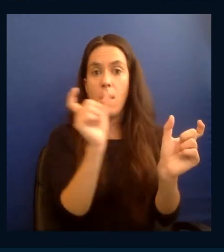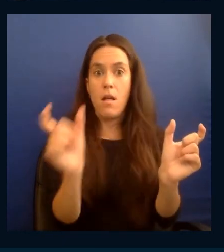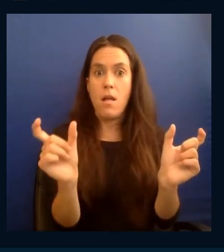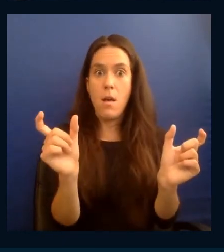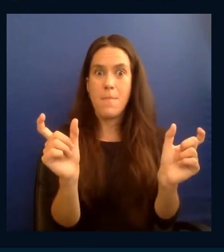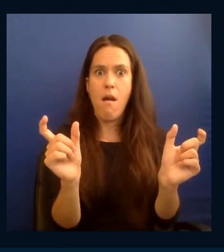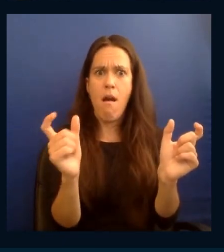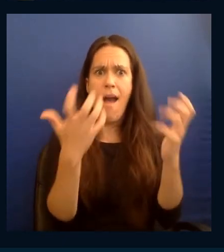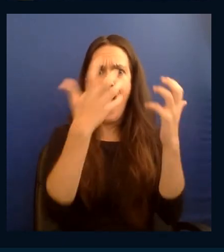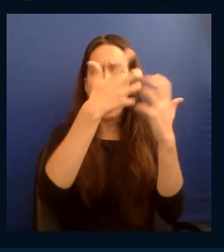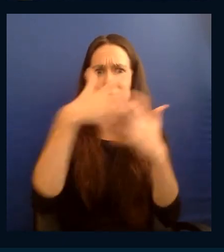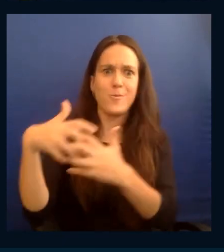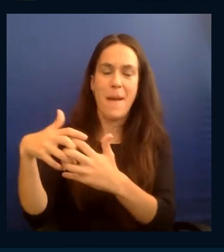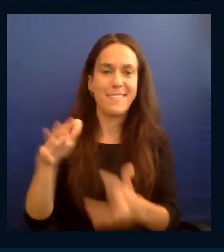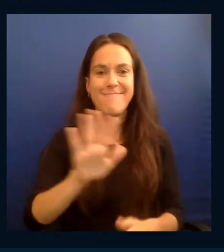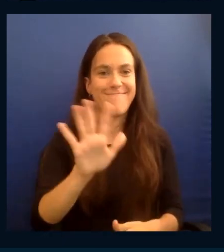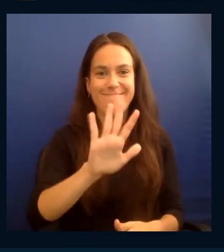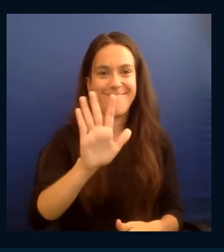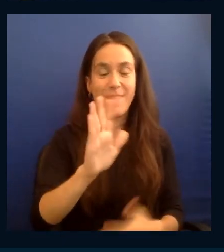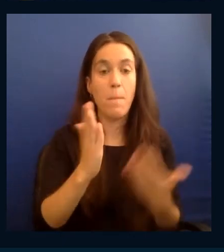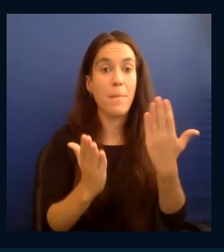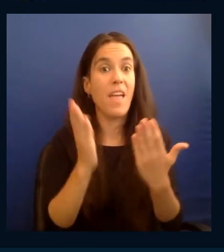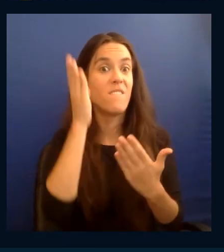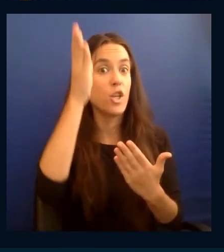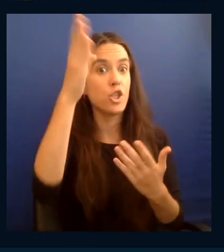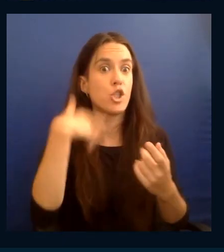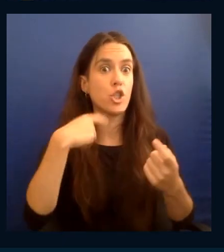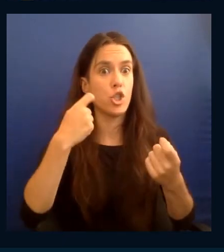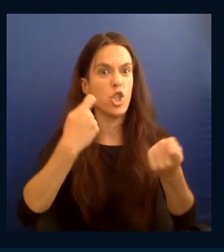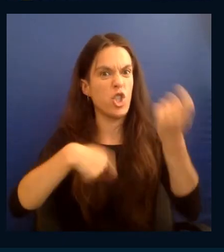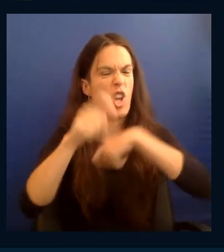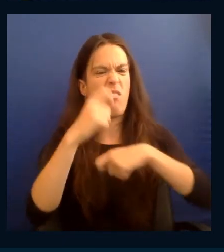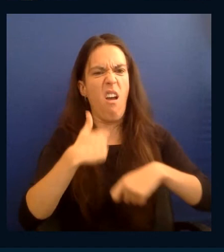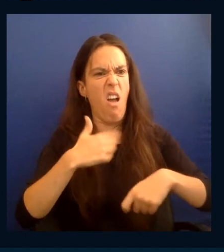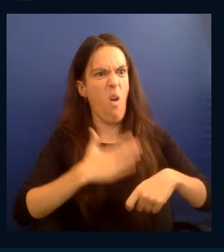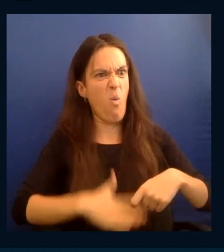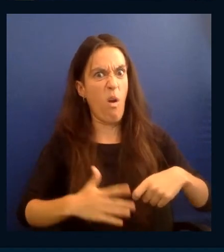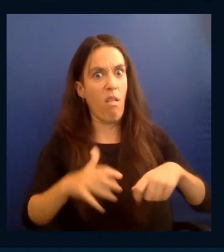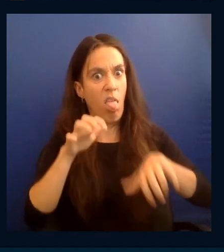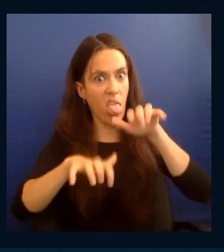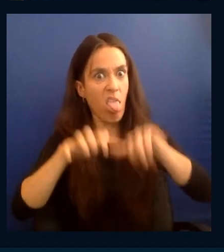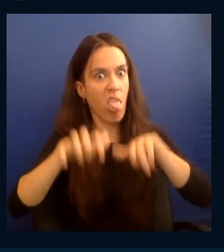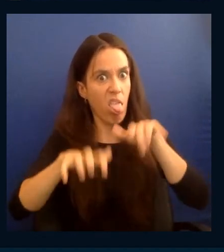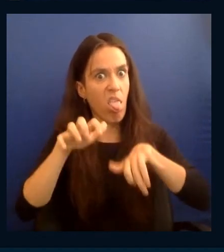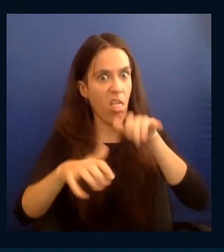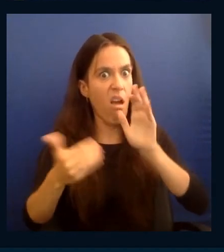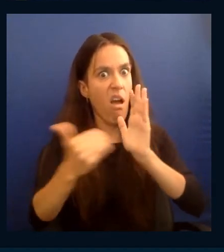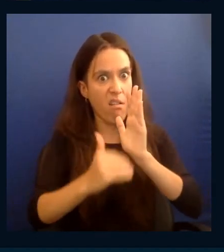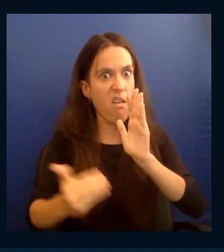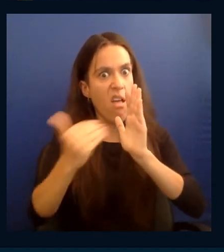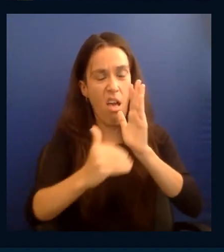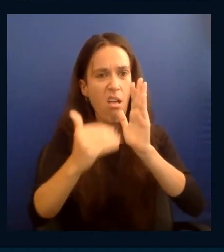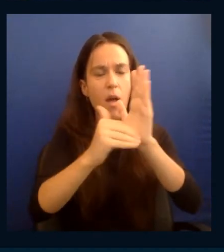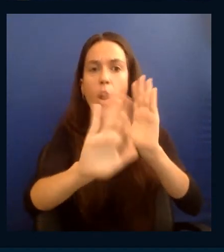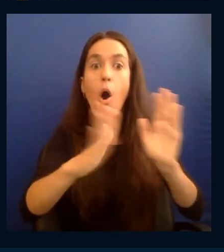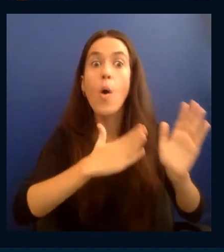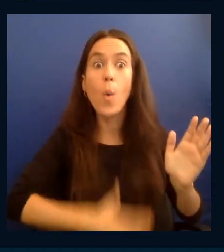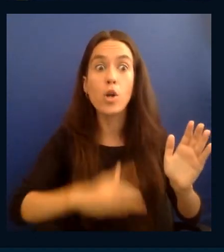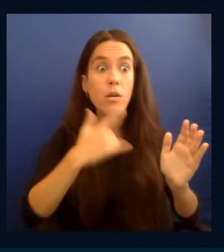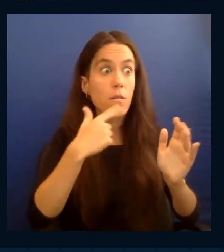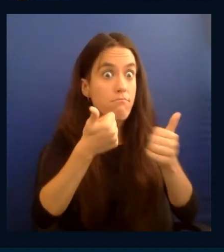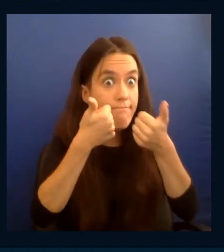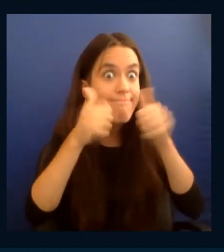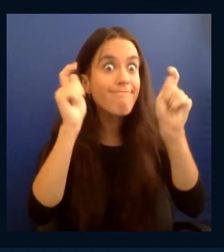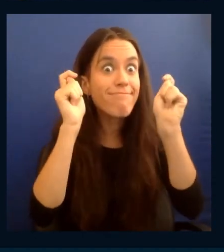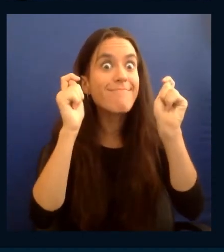Okay, so in the future, whenever we make changes, I want to make this automatic. Every time a build succeeds, I want to put in a trigger. So right now it's